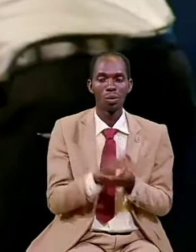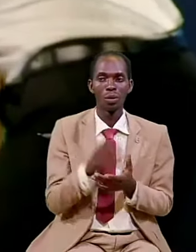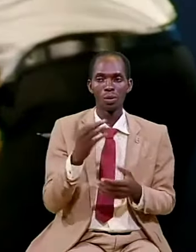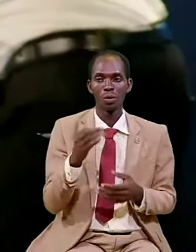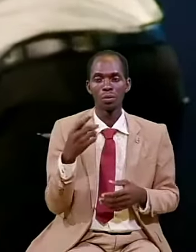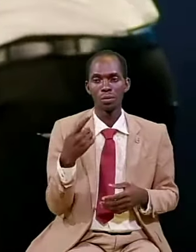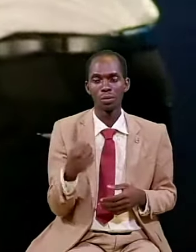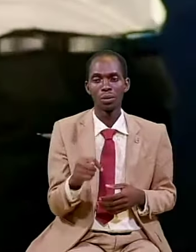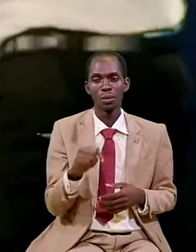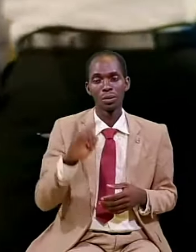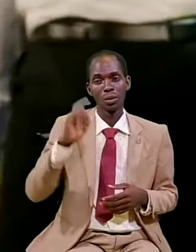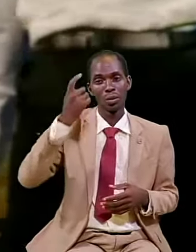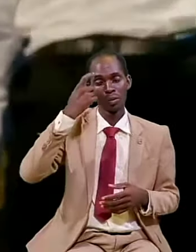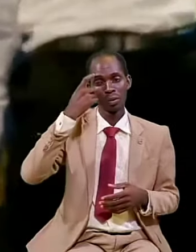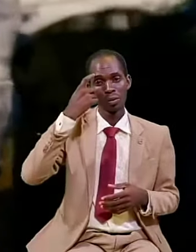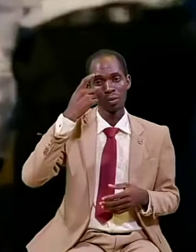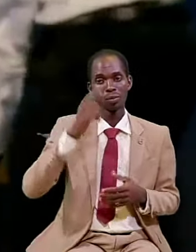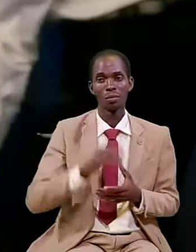Mrs.